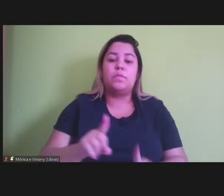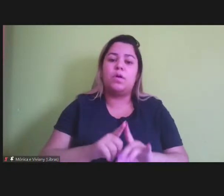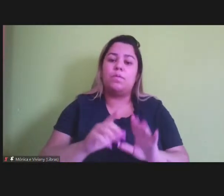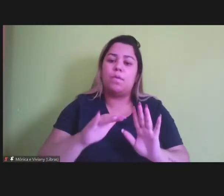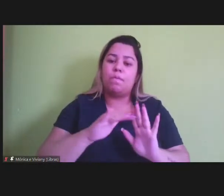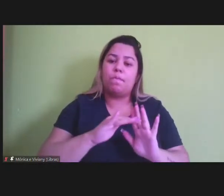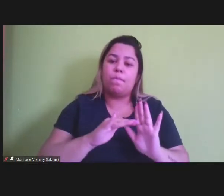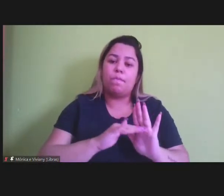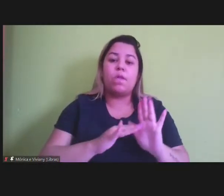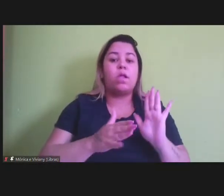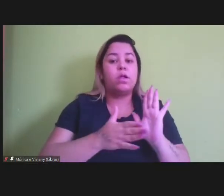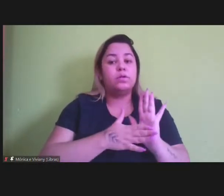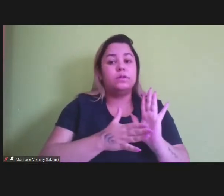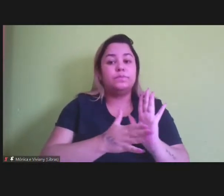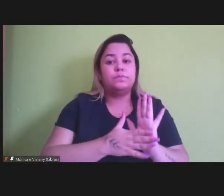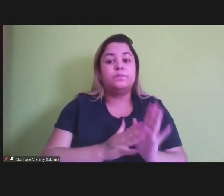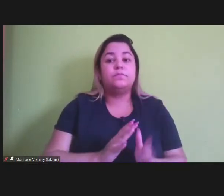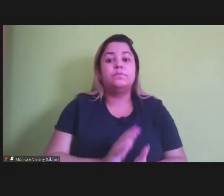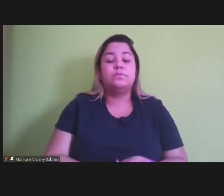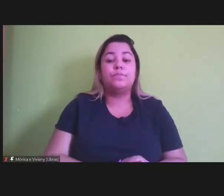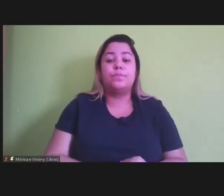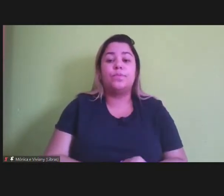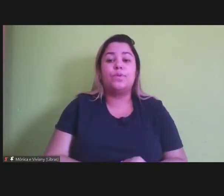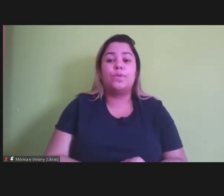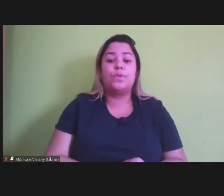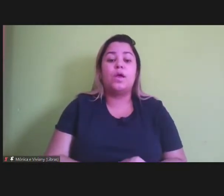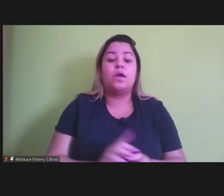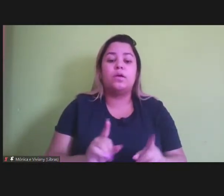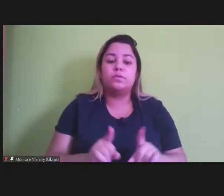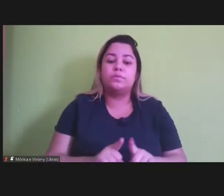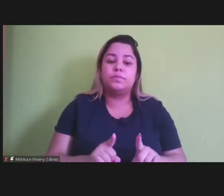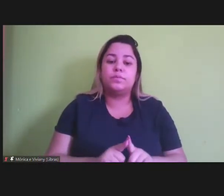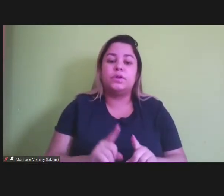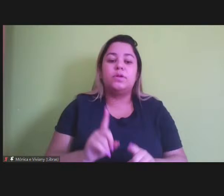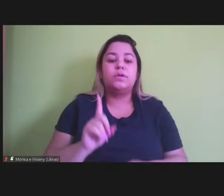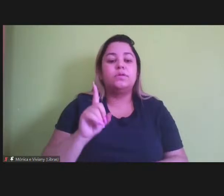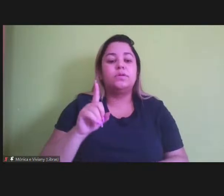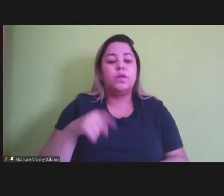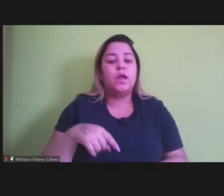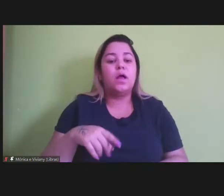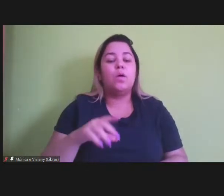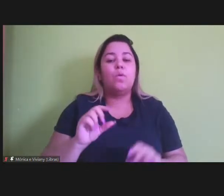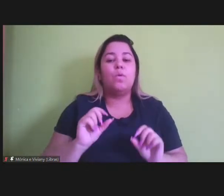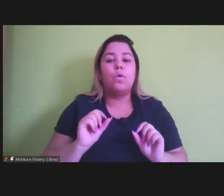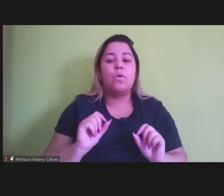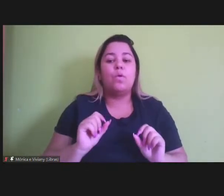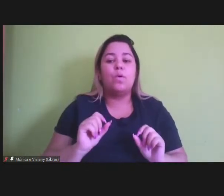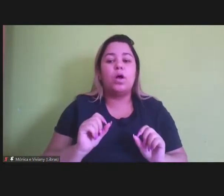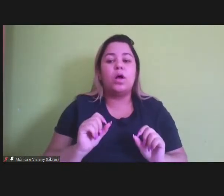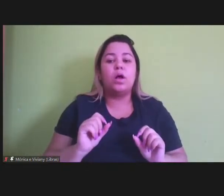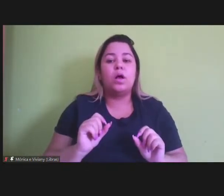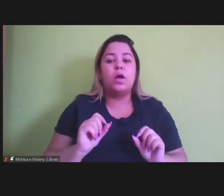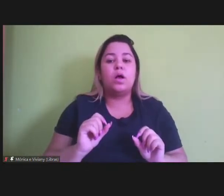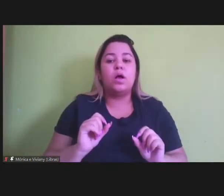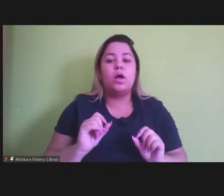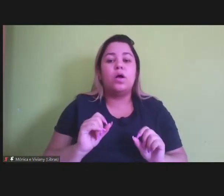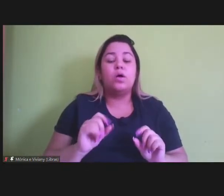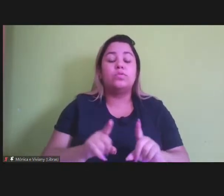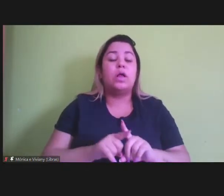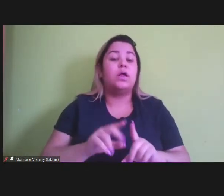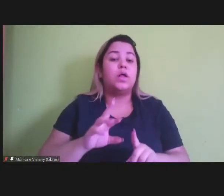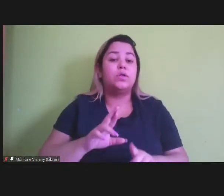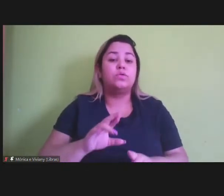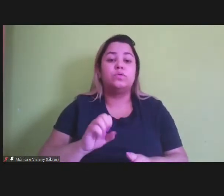the proposal and curricular directories. So some criteria are considered through